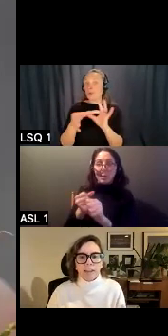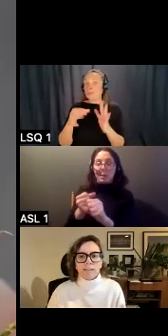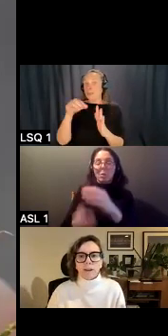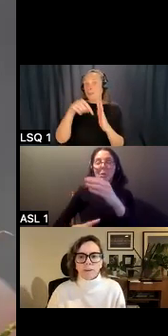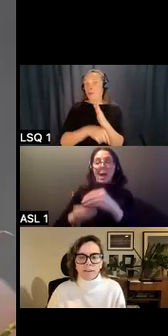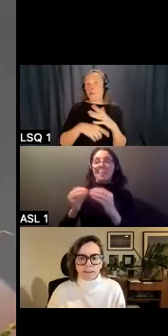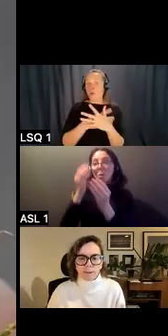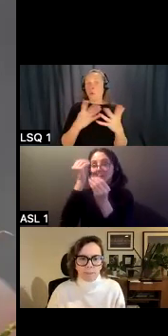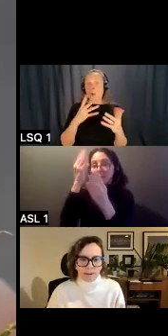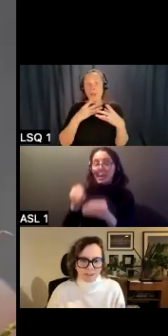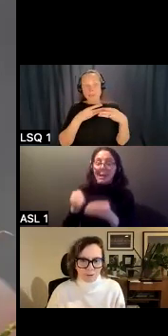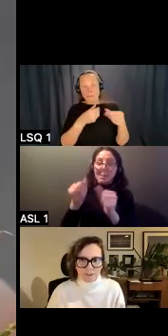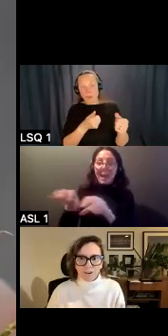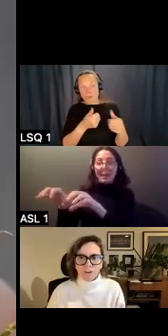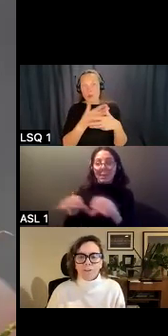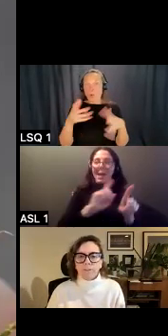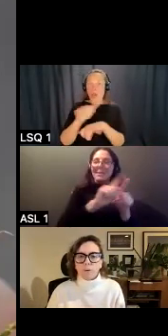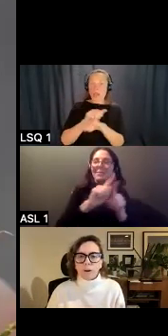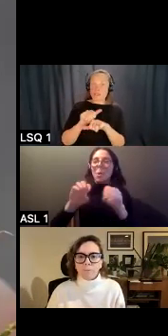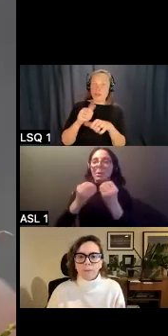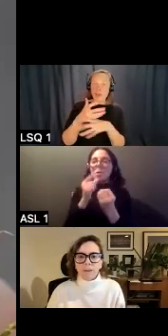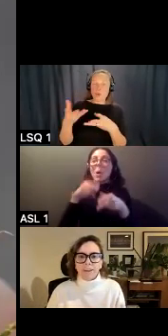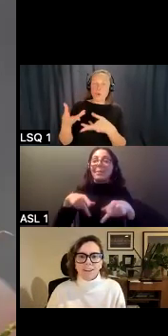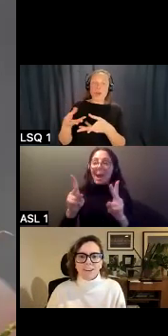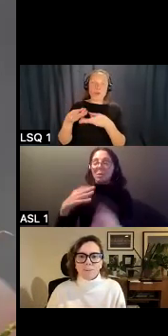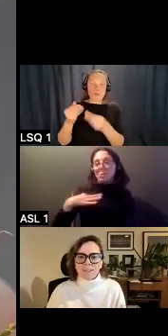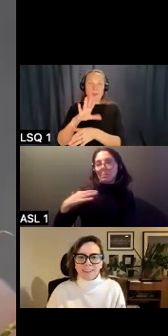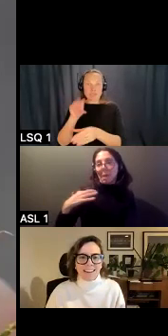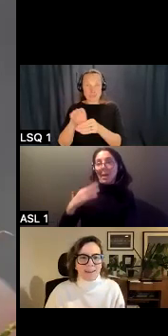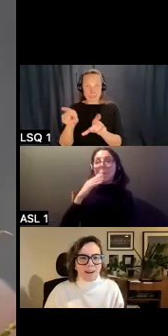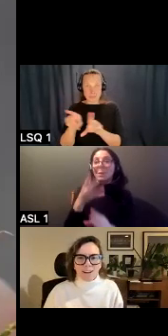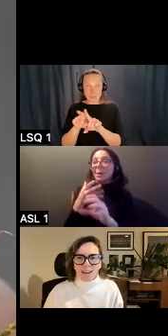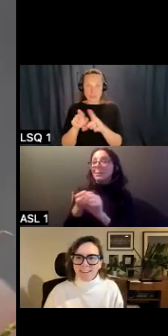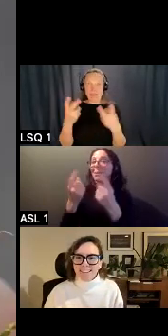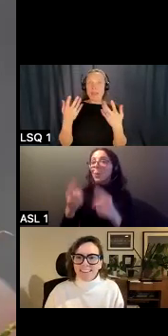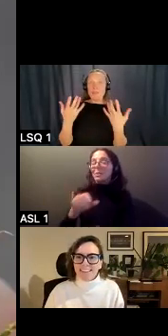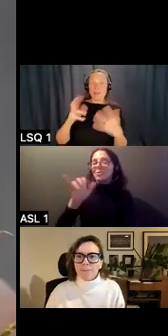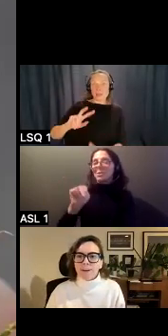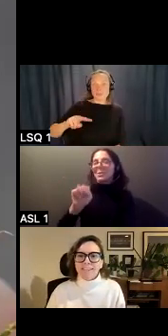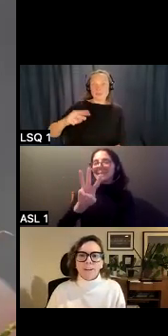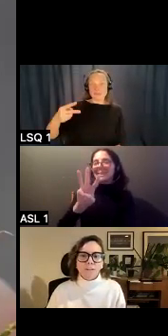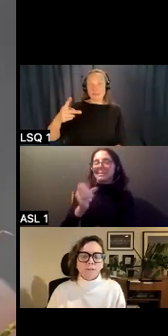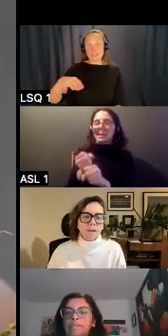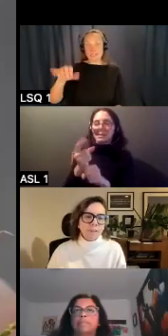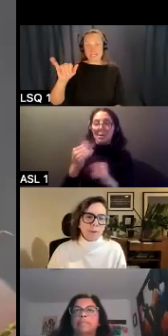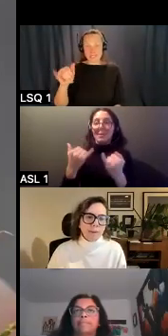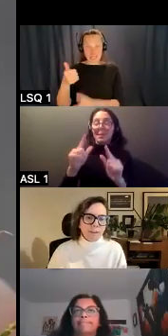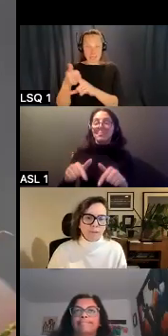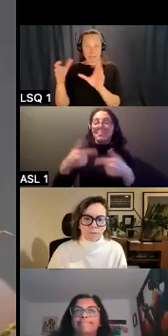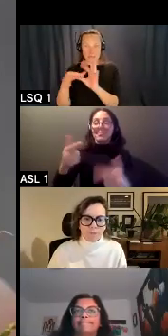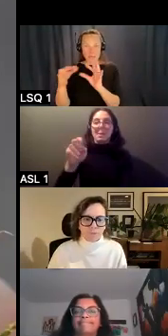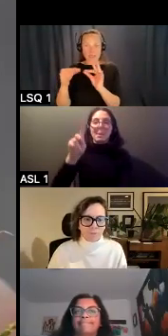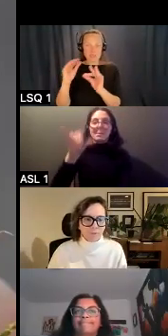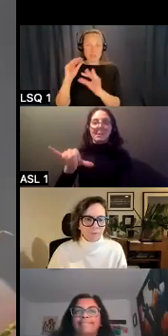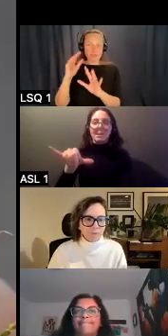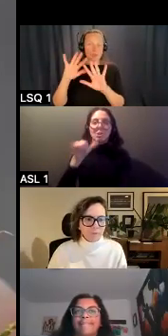the activities, and the organizations that are admissible on the 6th of January 2023. The mic now goes to Betsy, who will